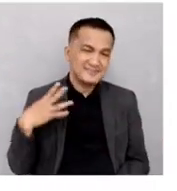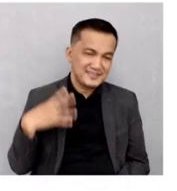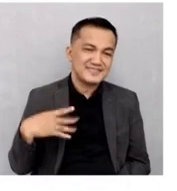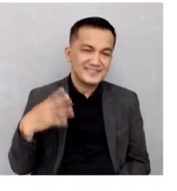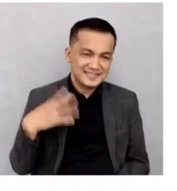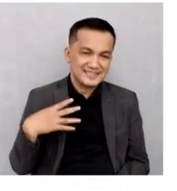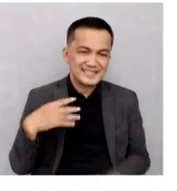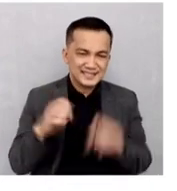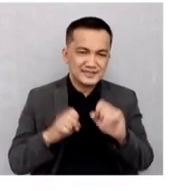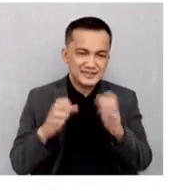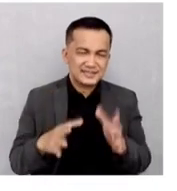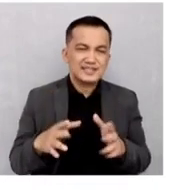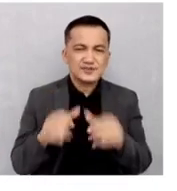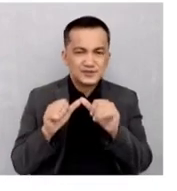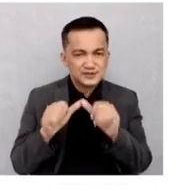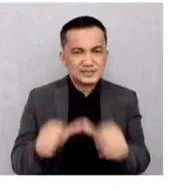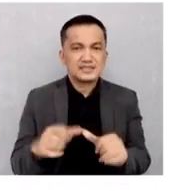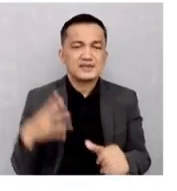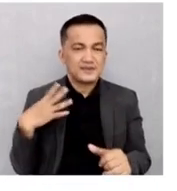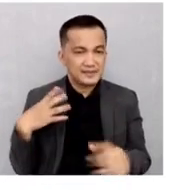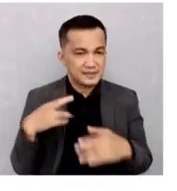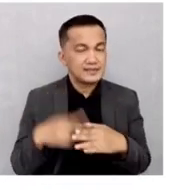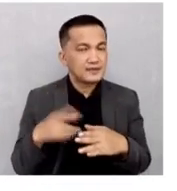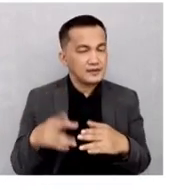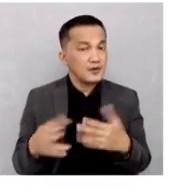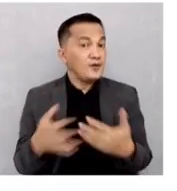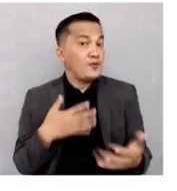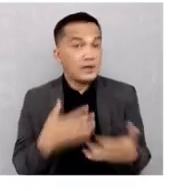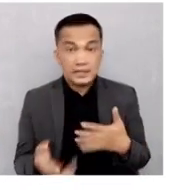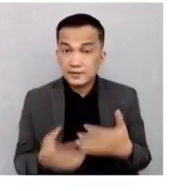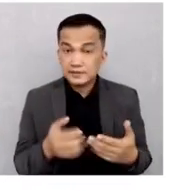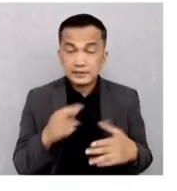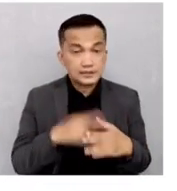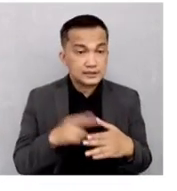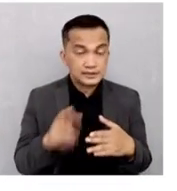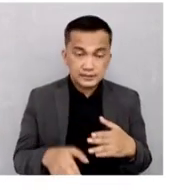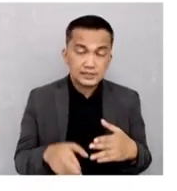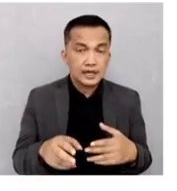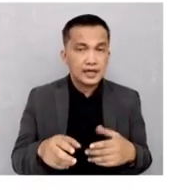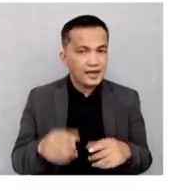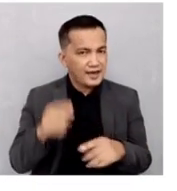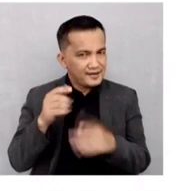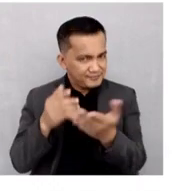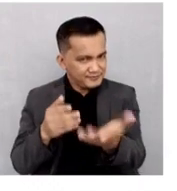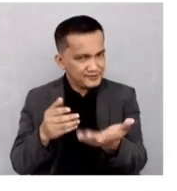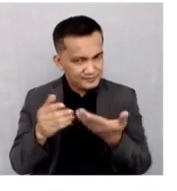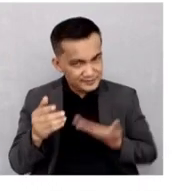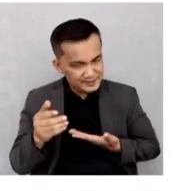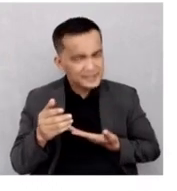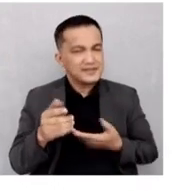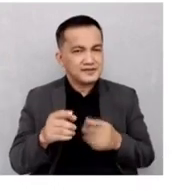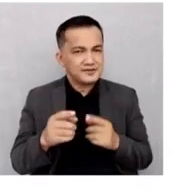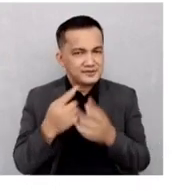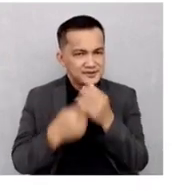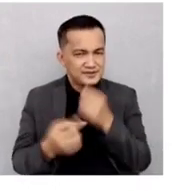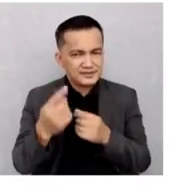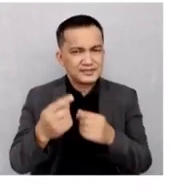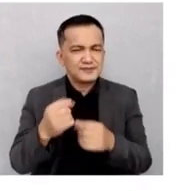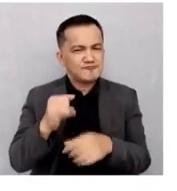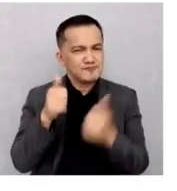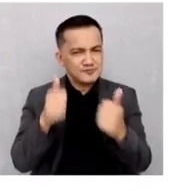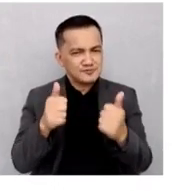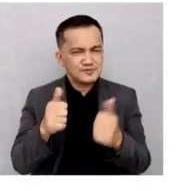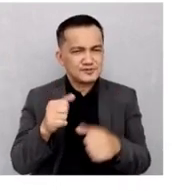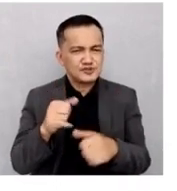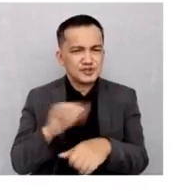examinees that continue to wait for the results. Whatever the results may be, Adrian, I think you and I are one in saying job well done. It